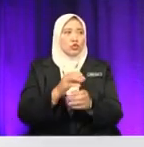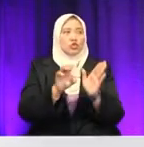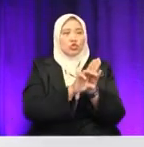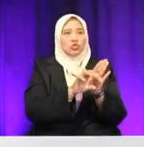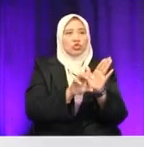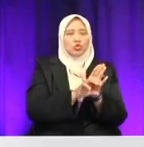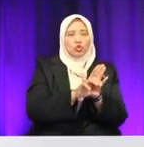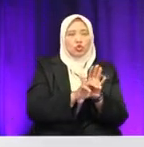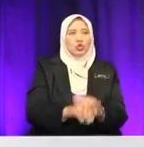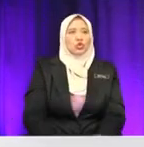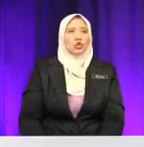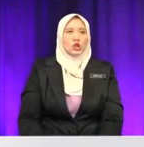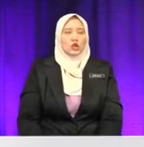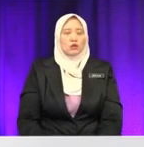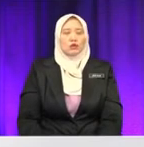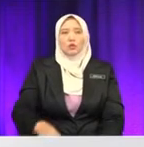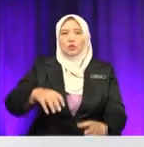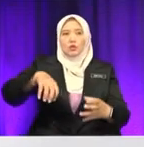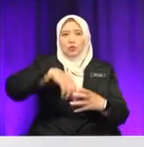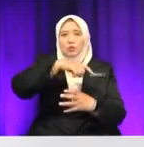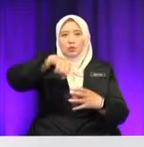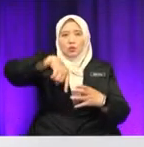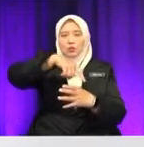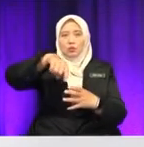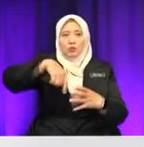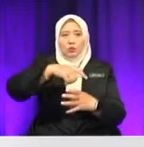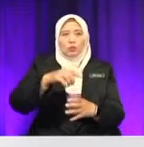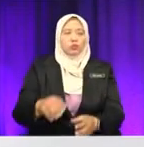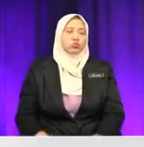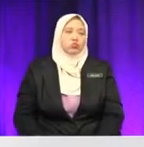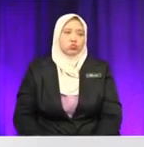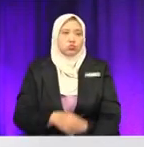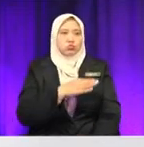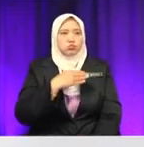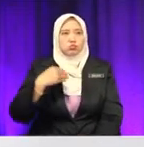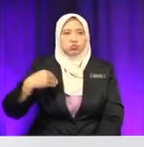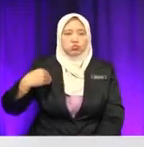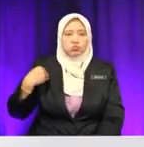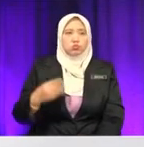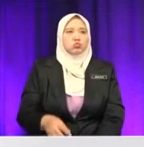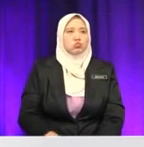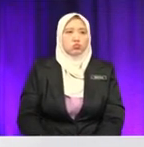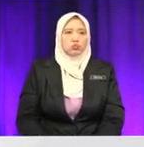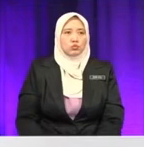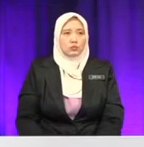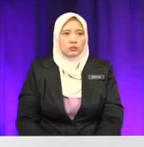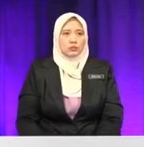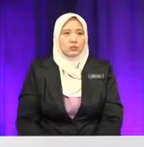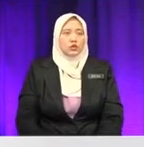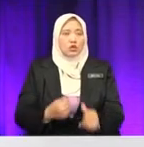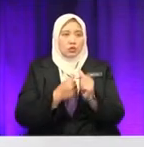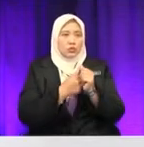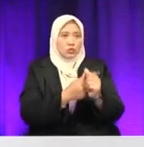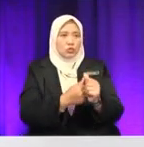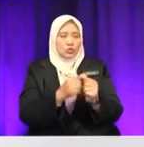and microwave. Exactly. From the keyword, a few things. As long as they have more than one, it's good enough. Yeah. So, that's a very good and precise answer. Good job,